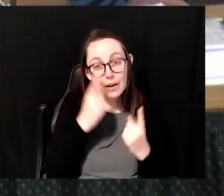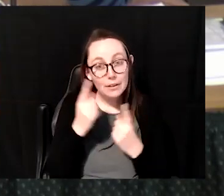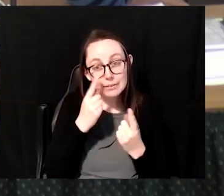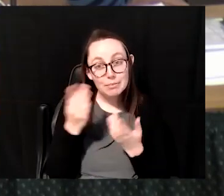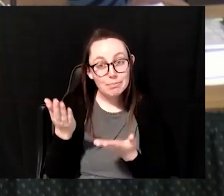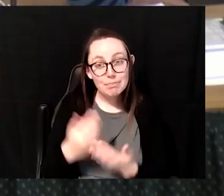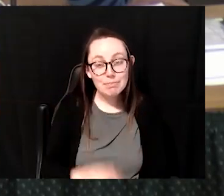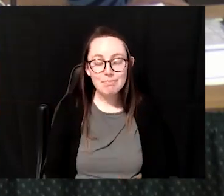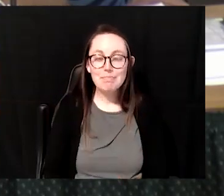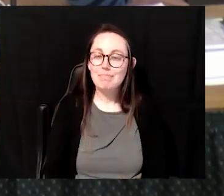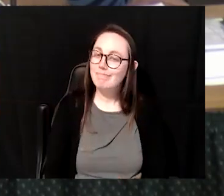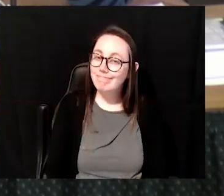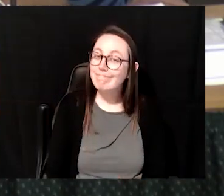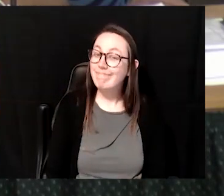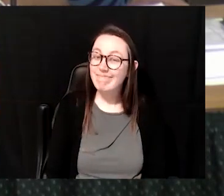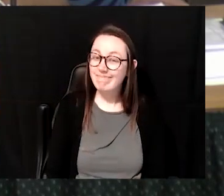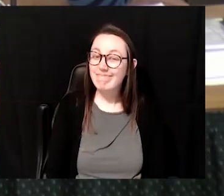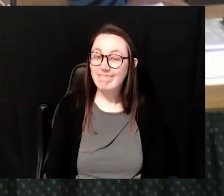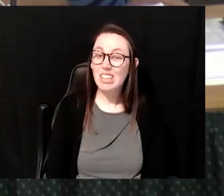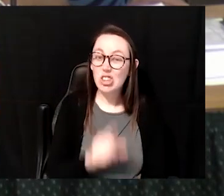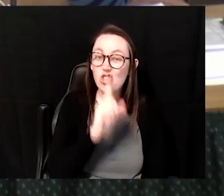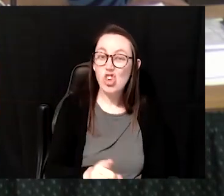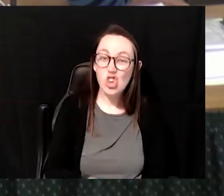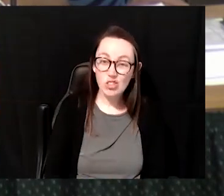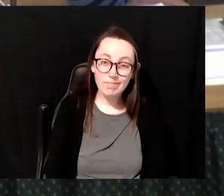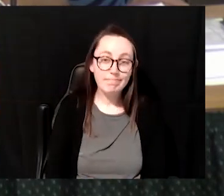sure uh so